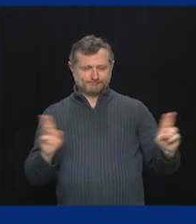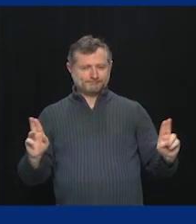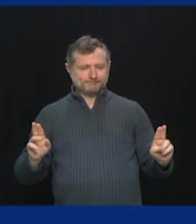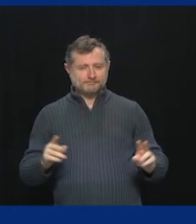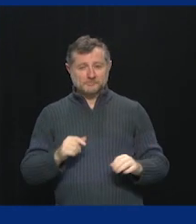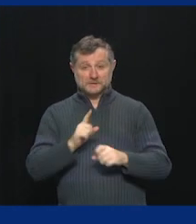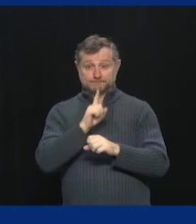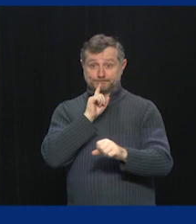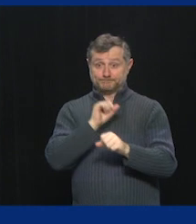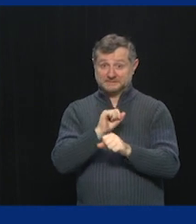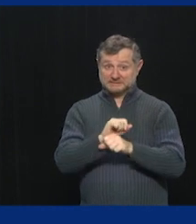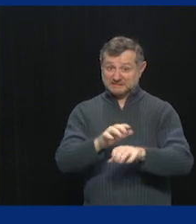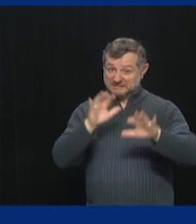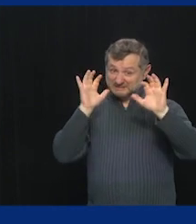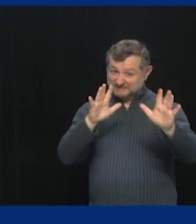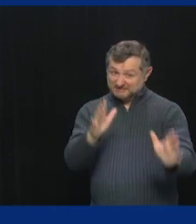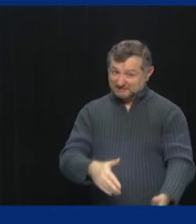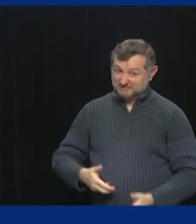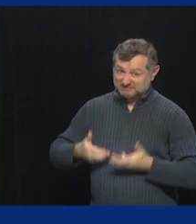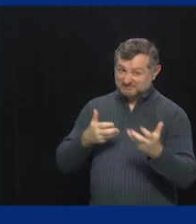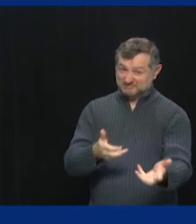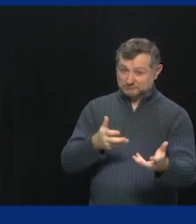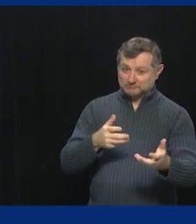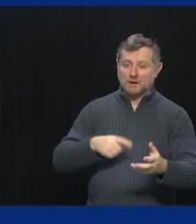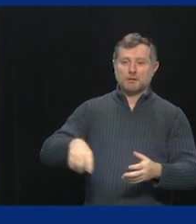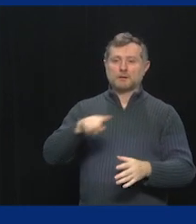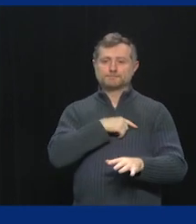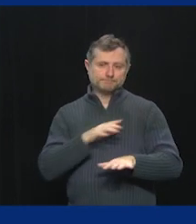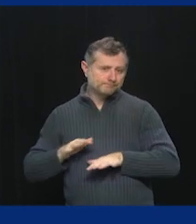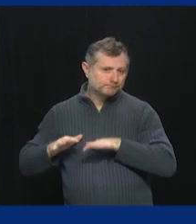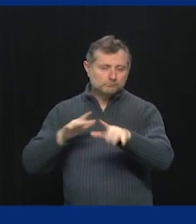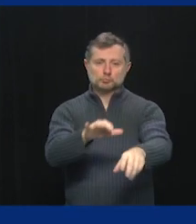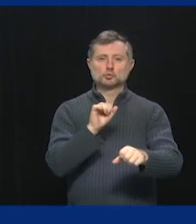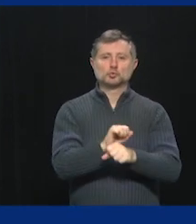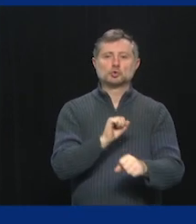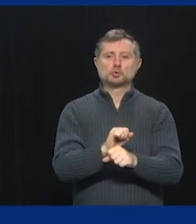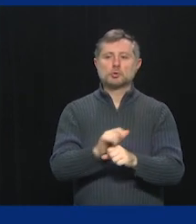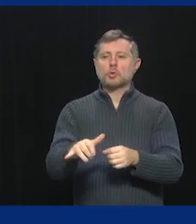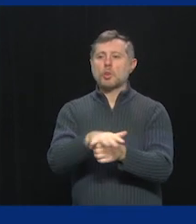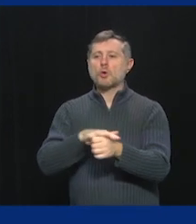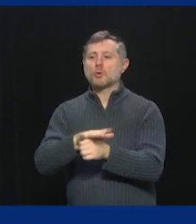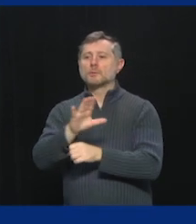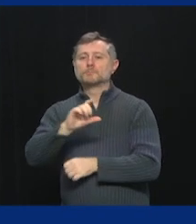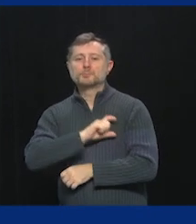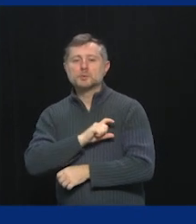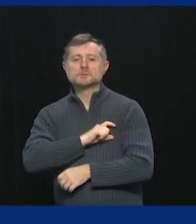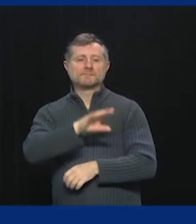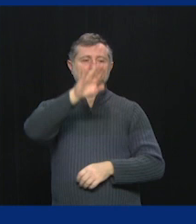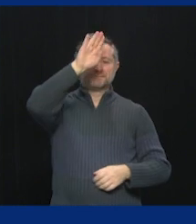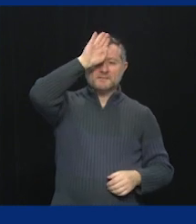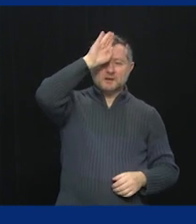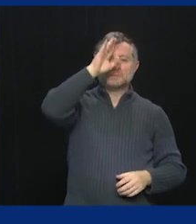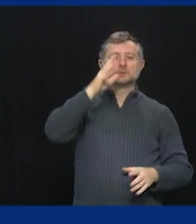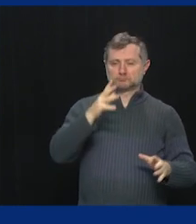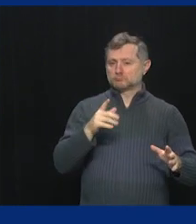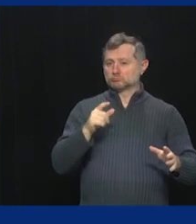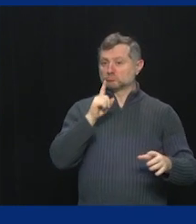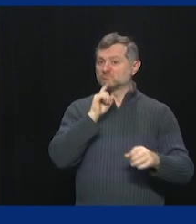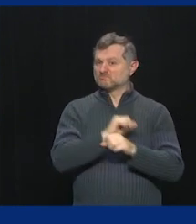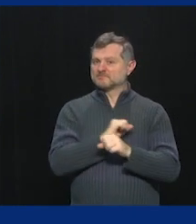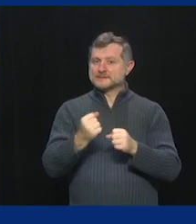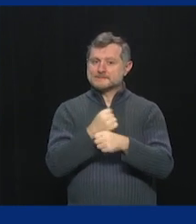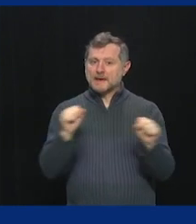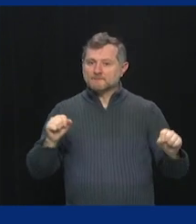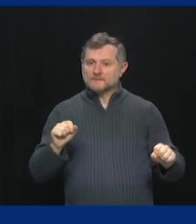and maneuvered during that time to work with the local responders and to actually evacuate and